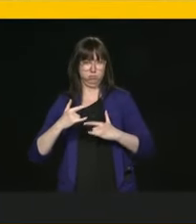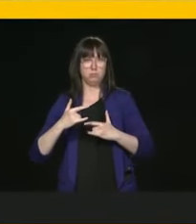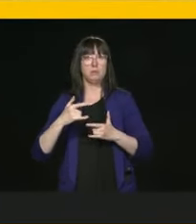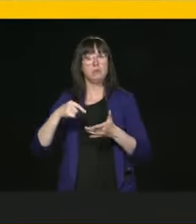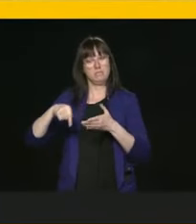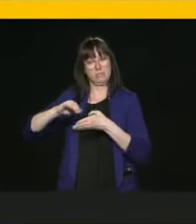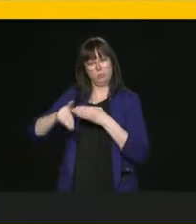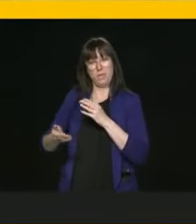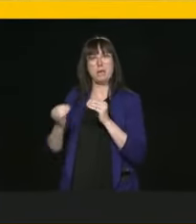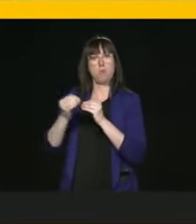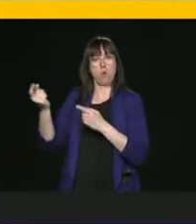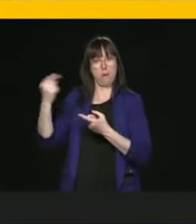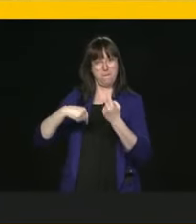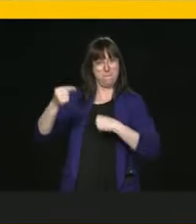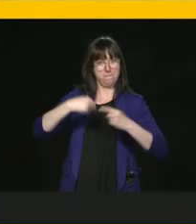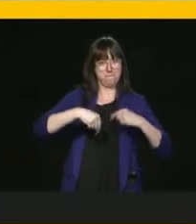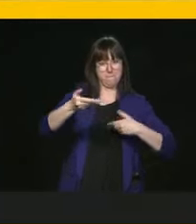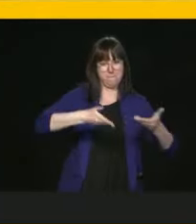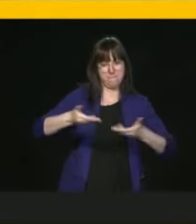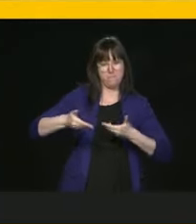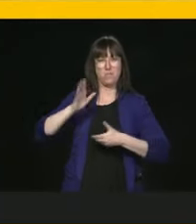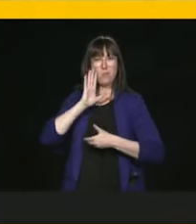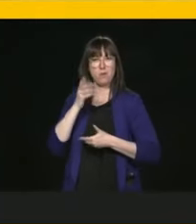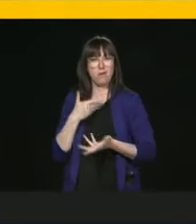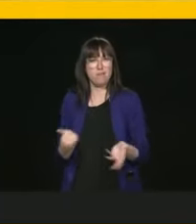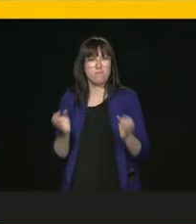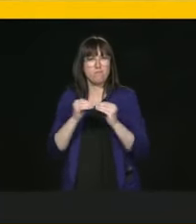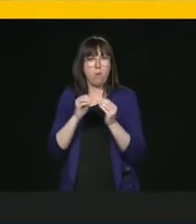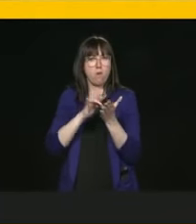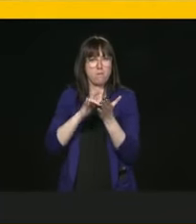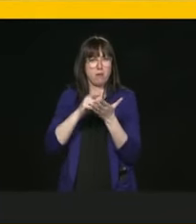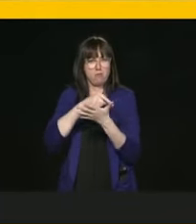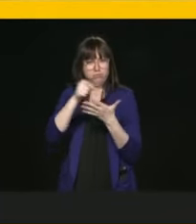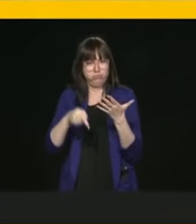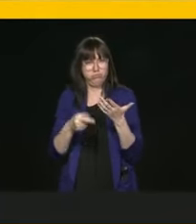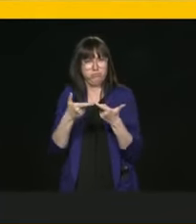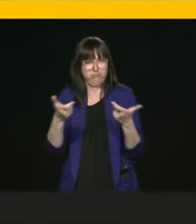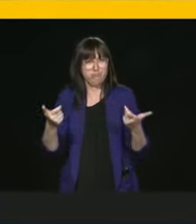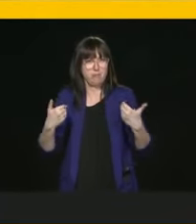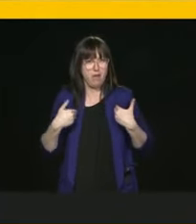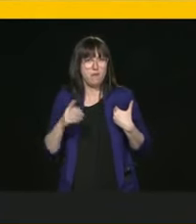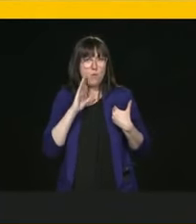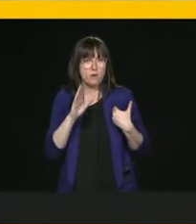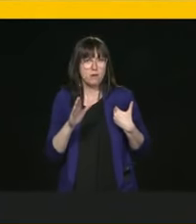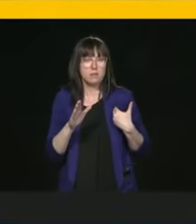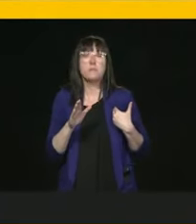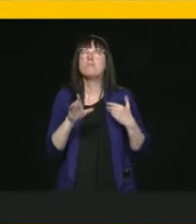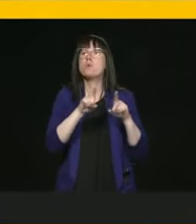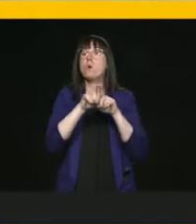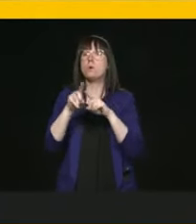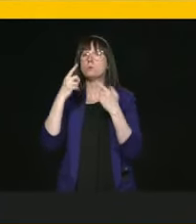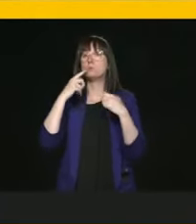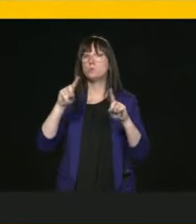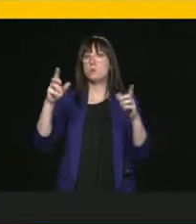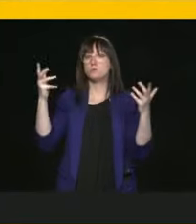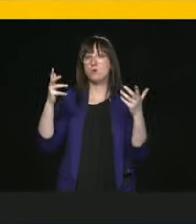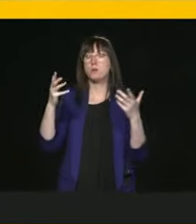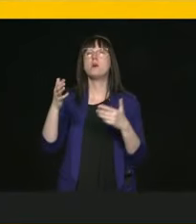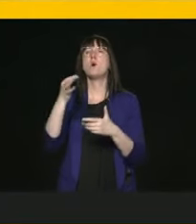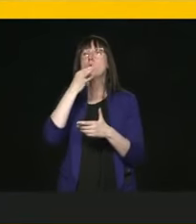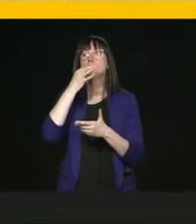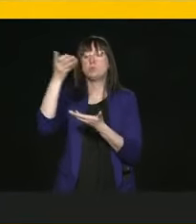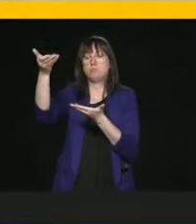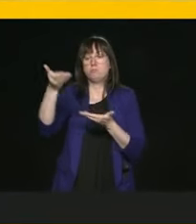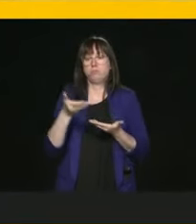coming in this weekend and into next week with additional medical supplies. I can also announce that we will begin receiving deliveries